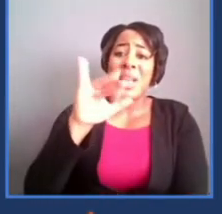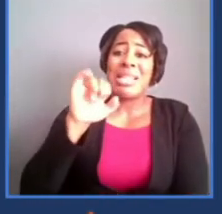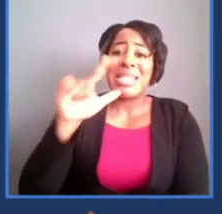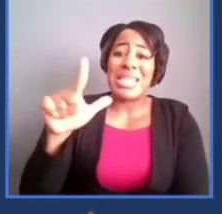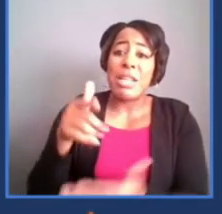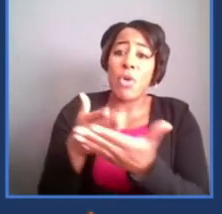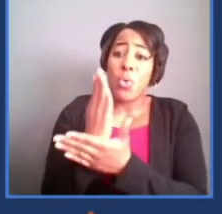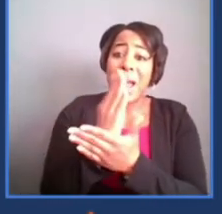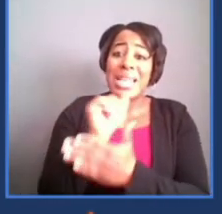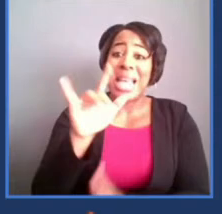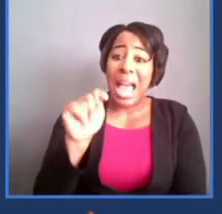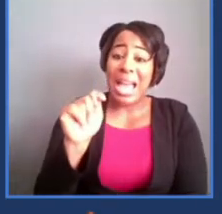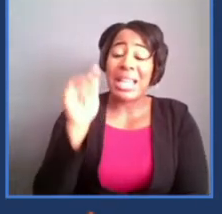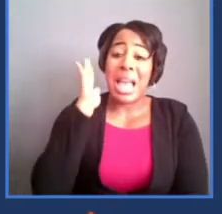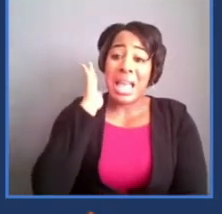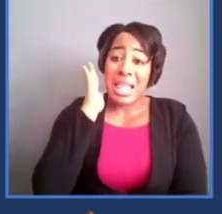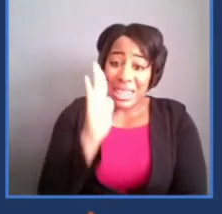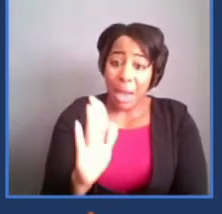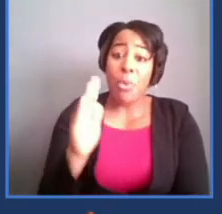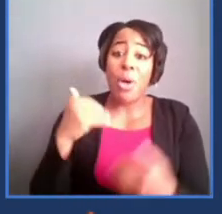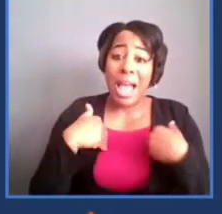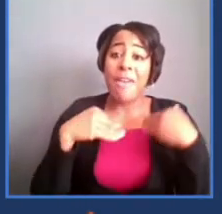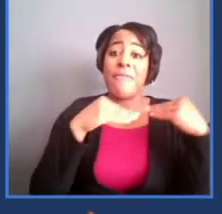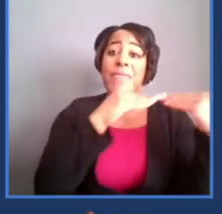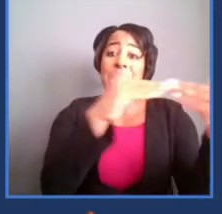all, no matter the color of our skin?